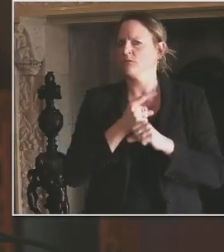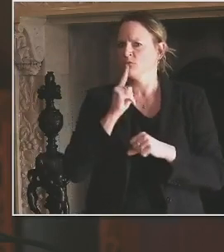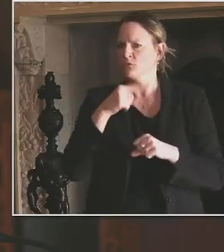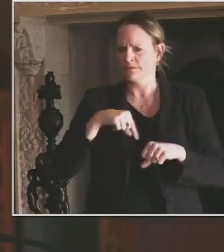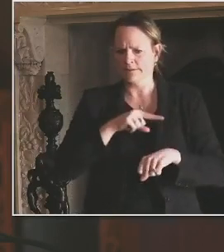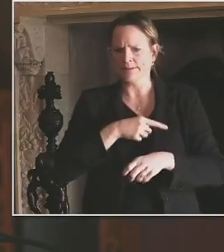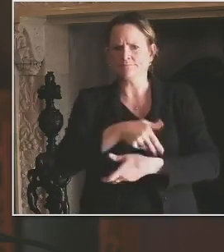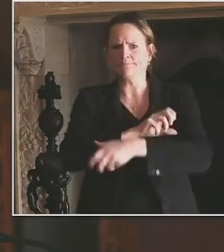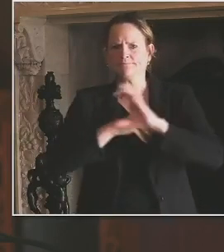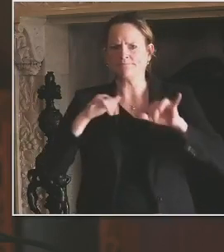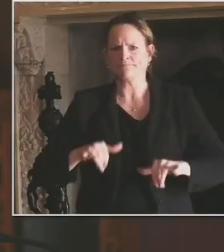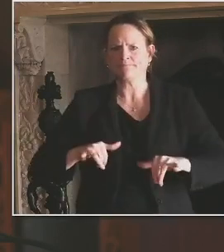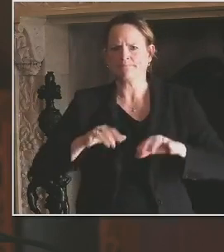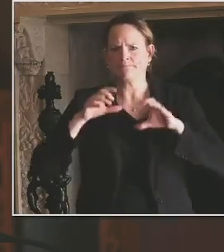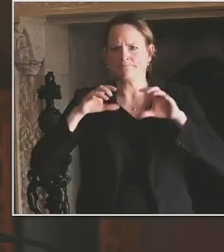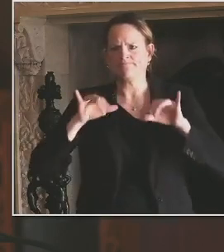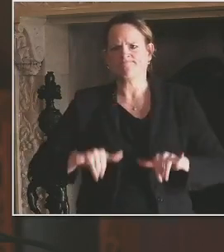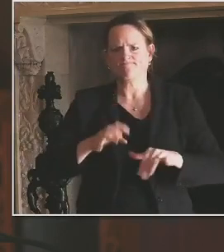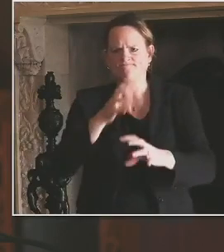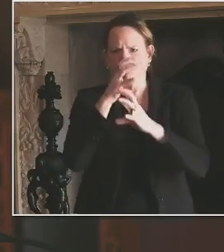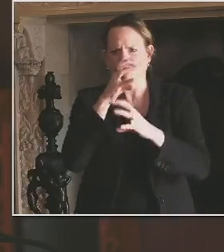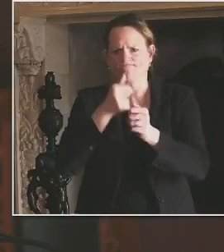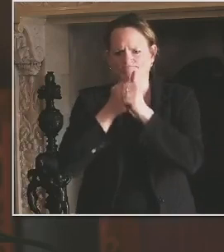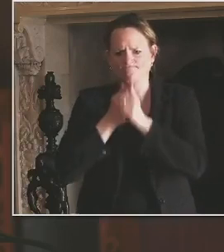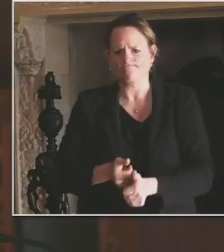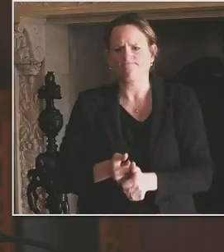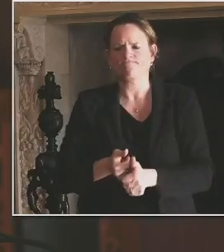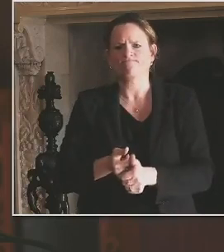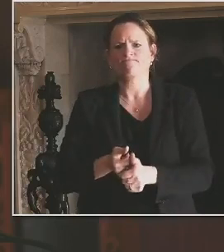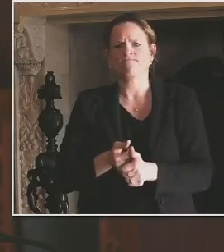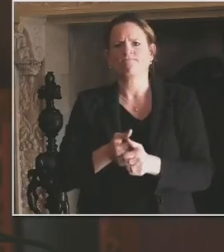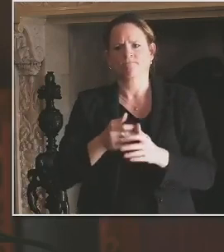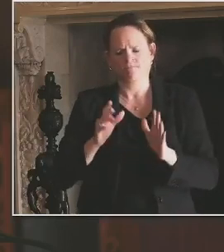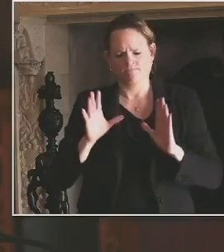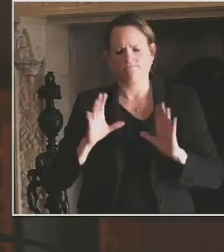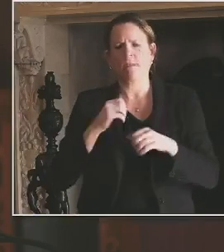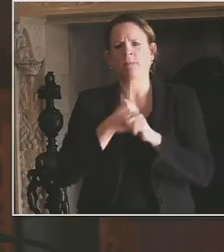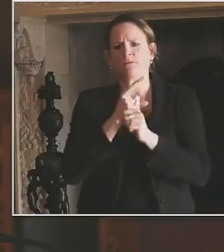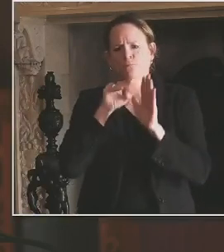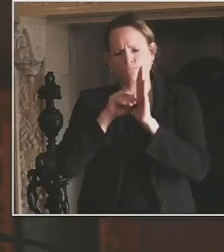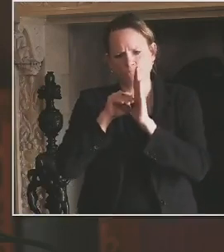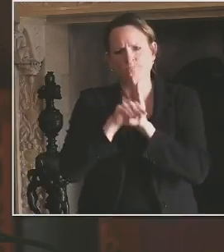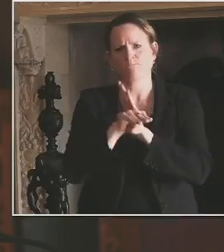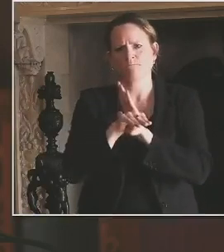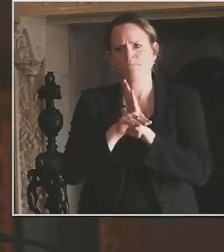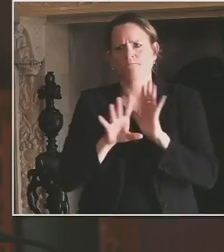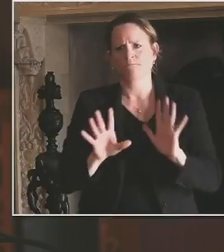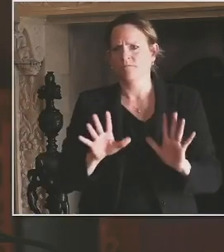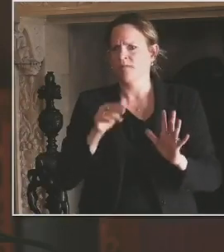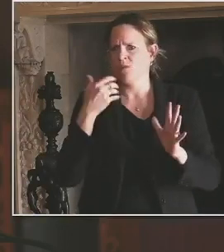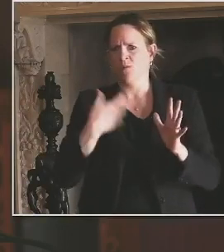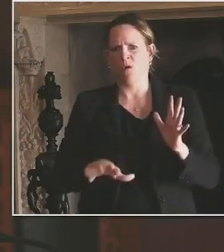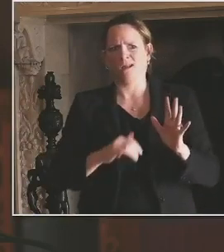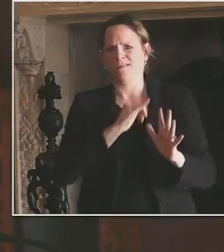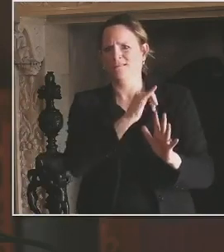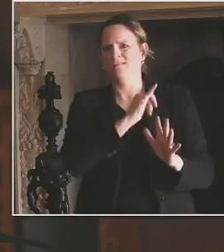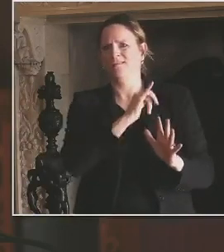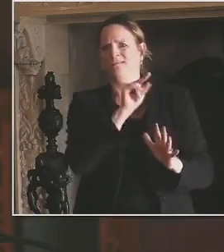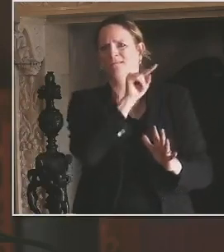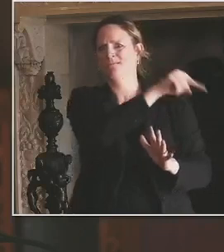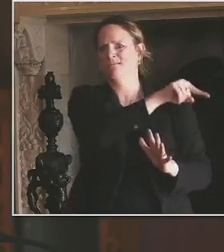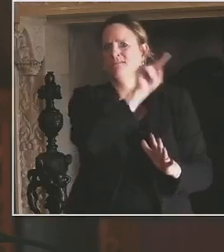know we need to do to stop the spread, flatten the curve, and not get ourselves in a place that is really difficult to